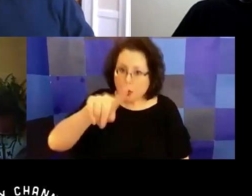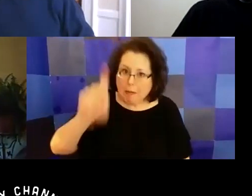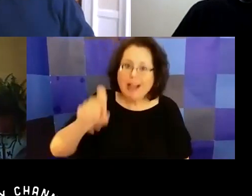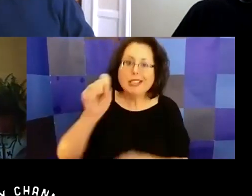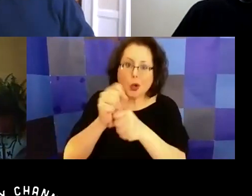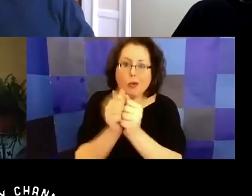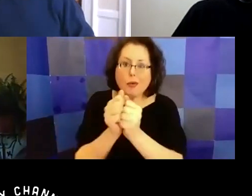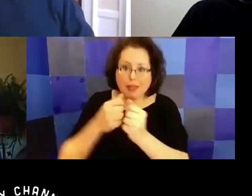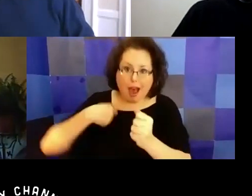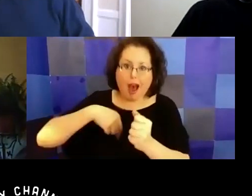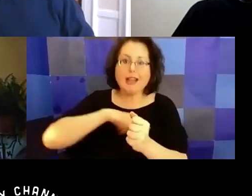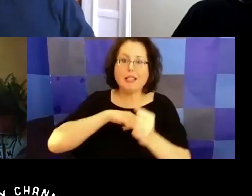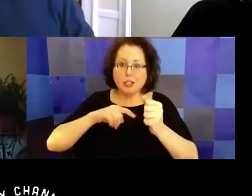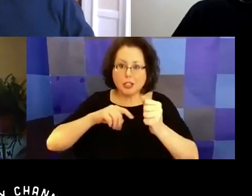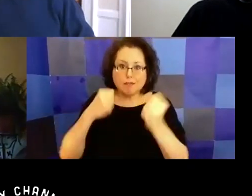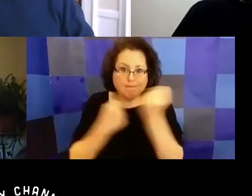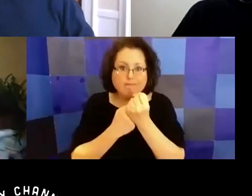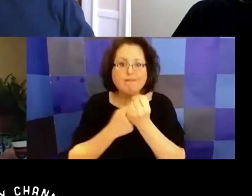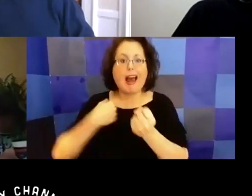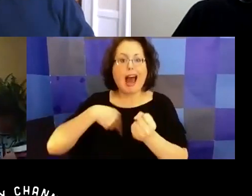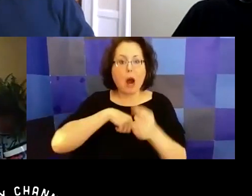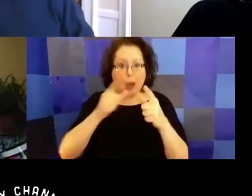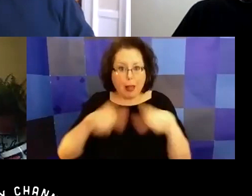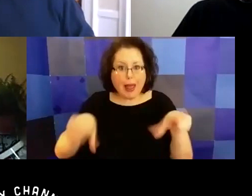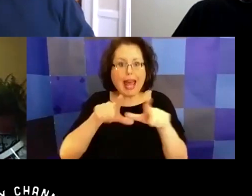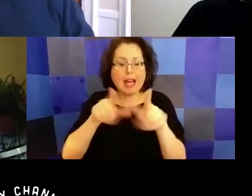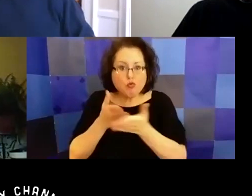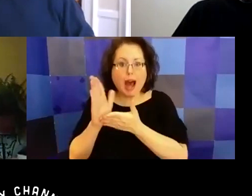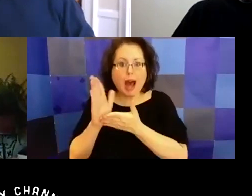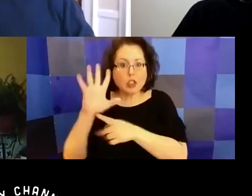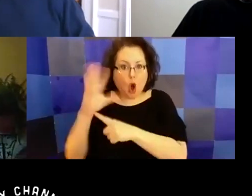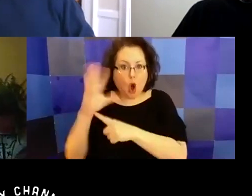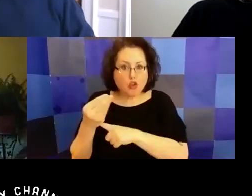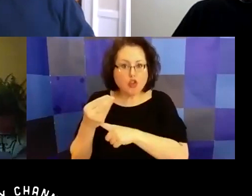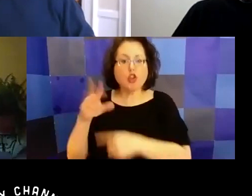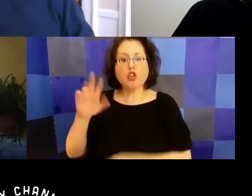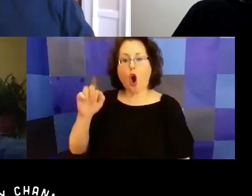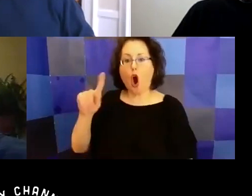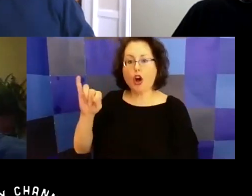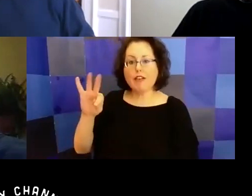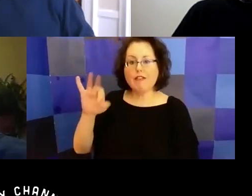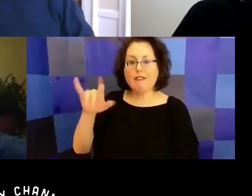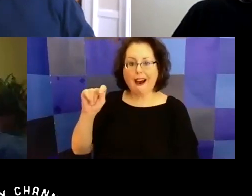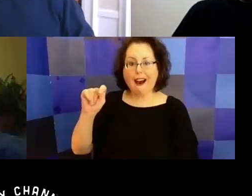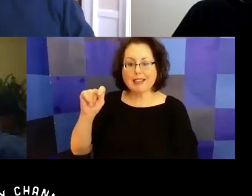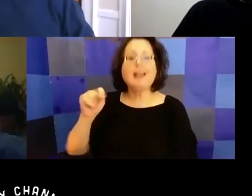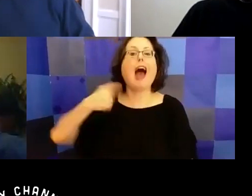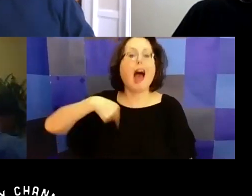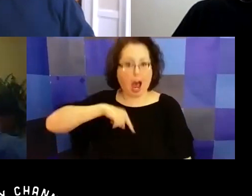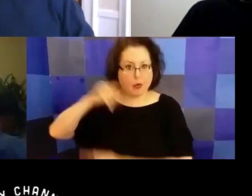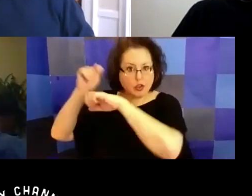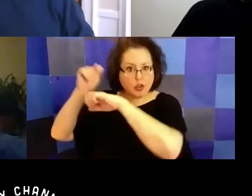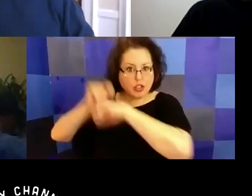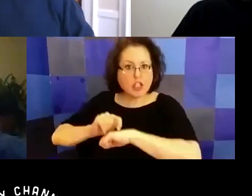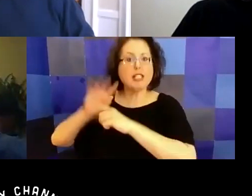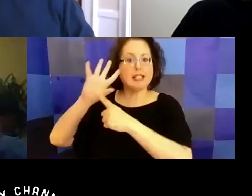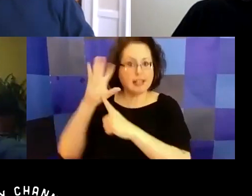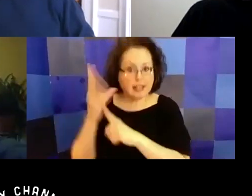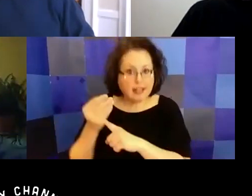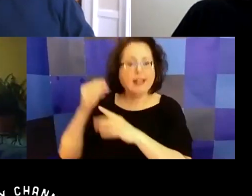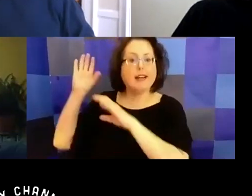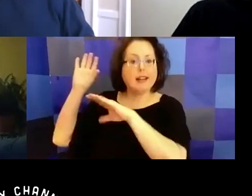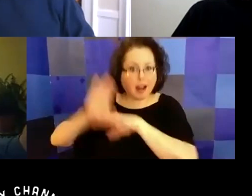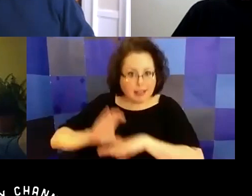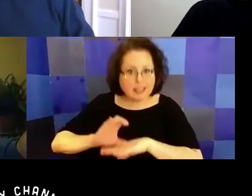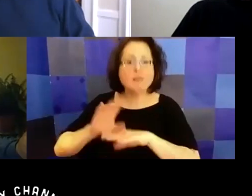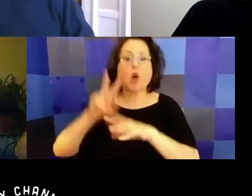land and our rights and our culture, our artifacts, our traditions, our customs are respected in